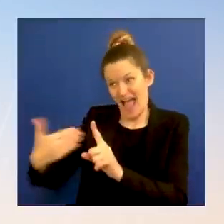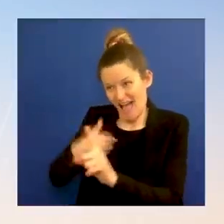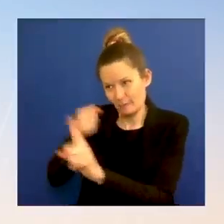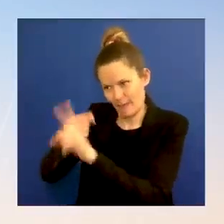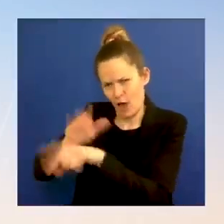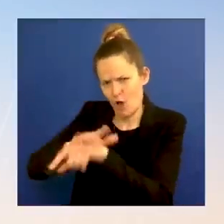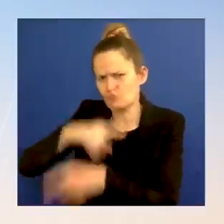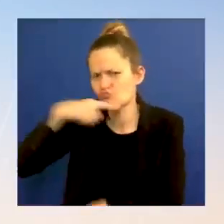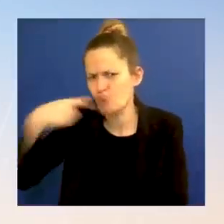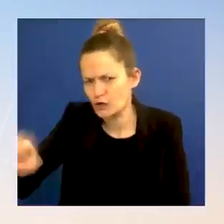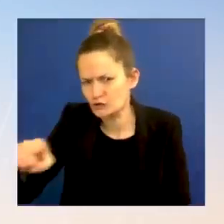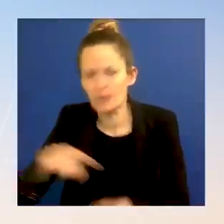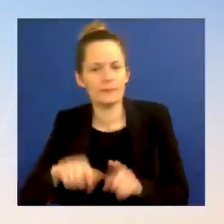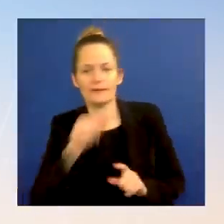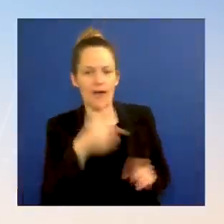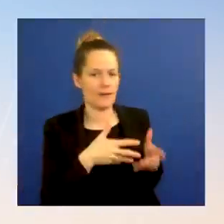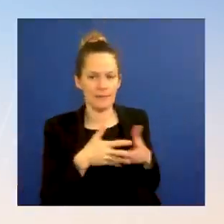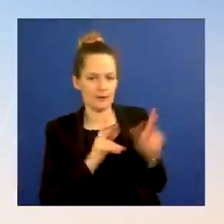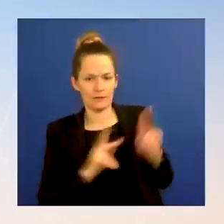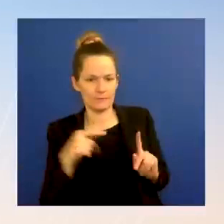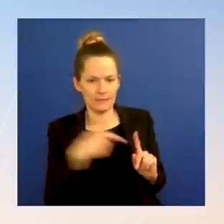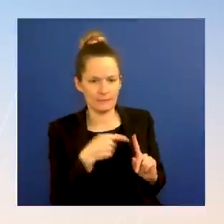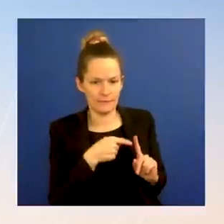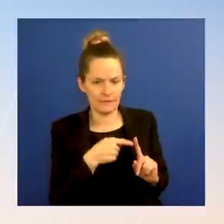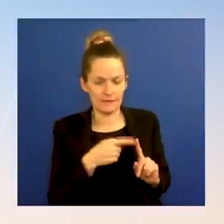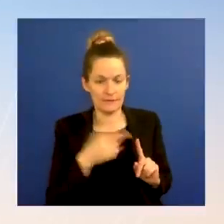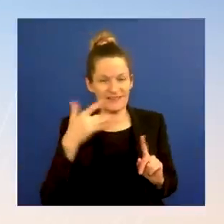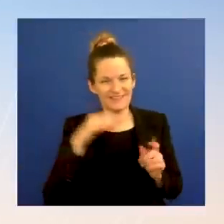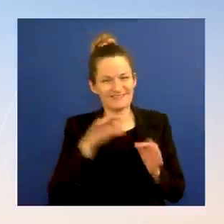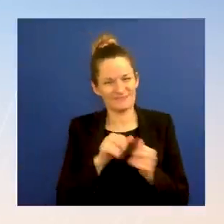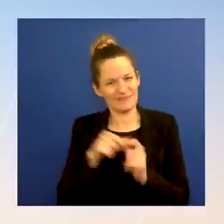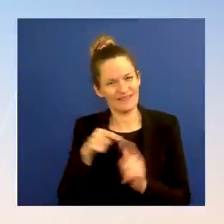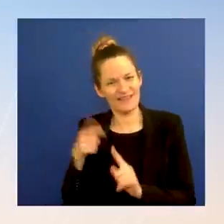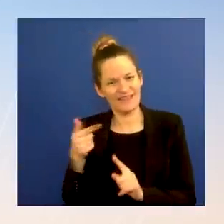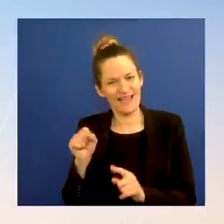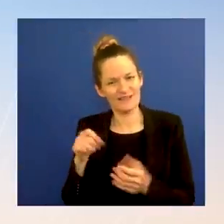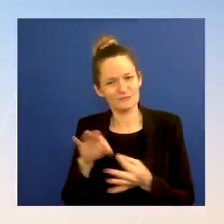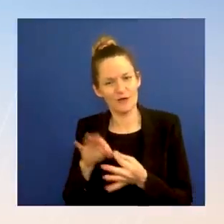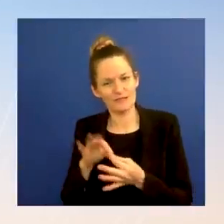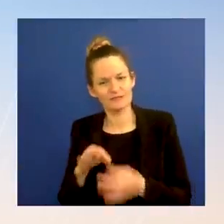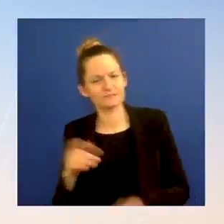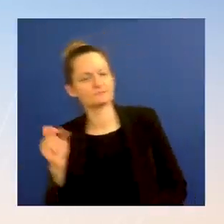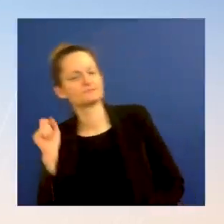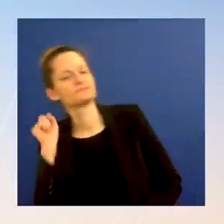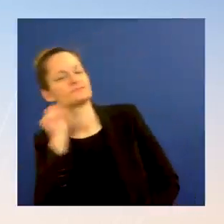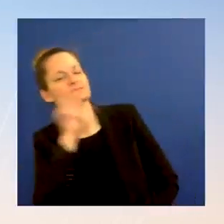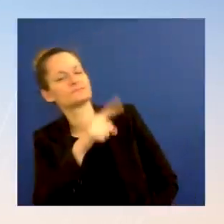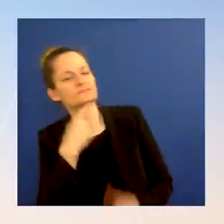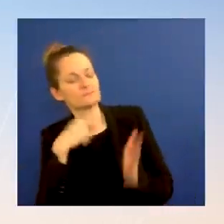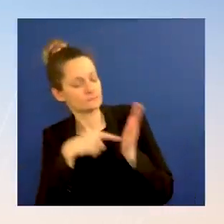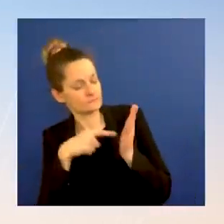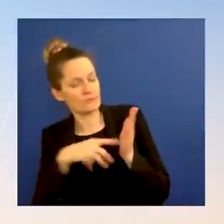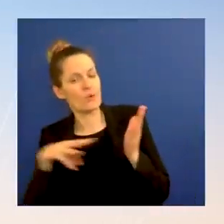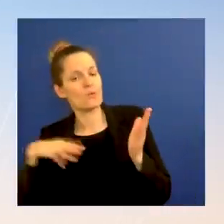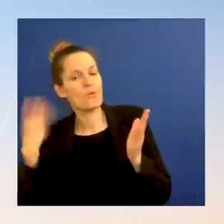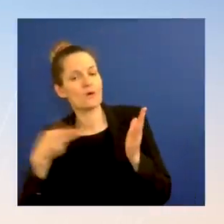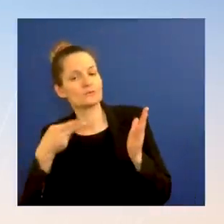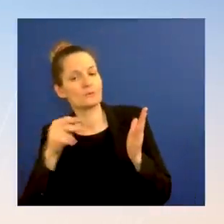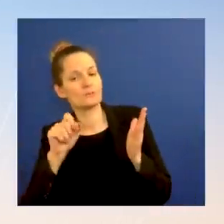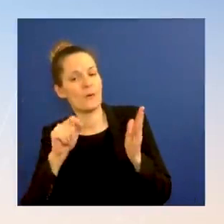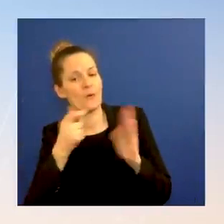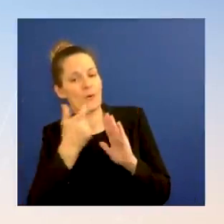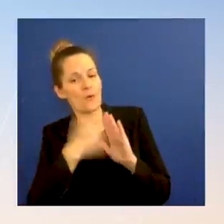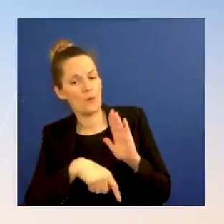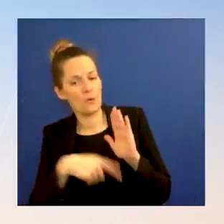prices is one we are focused on. And just quickly, there's a Washington Post event earlier today where John Bolton said that